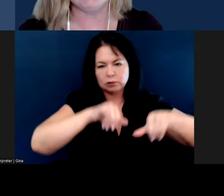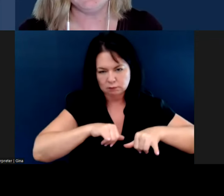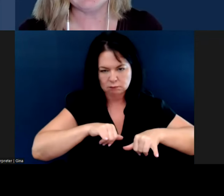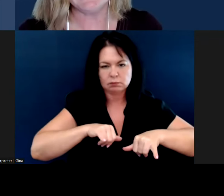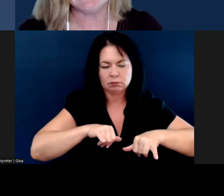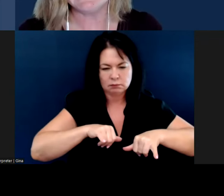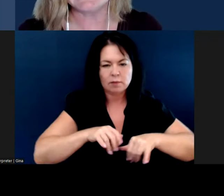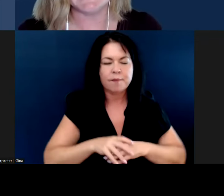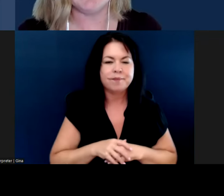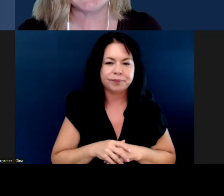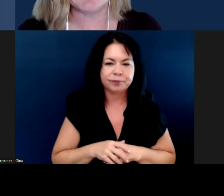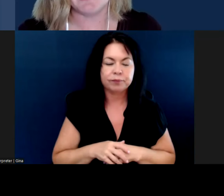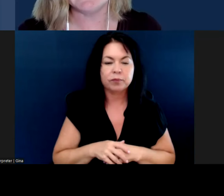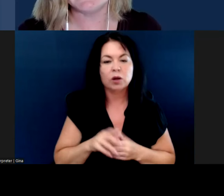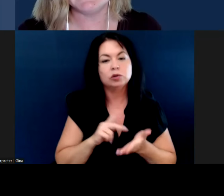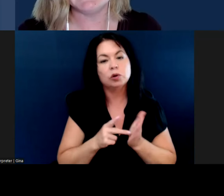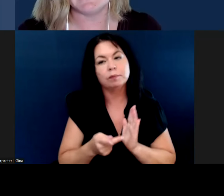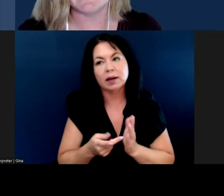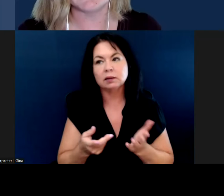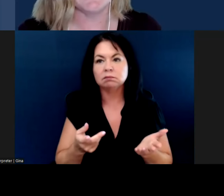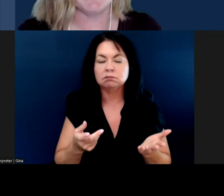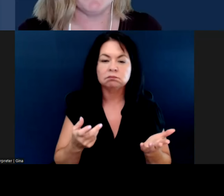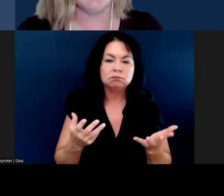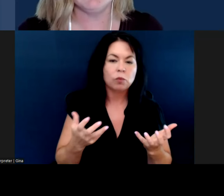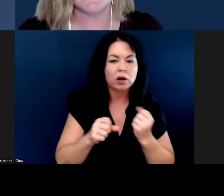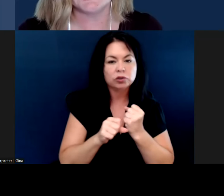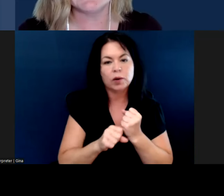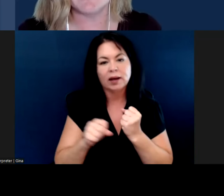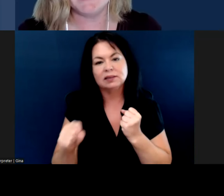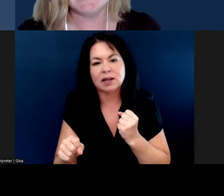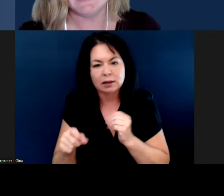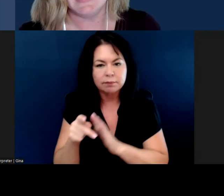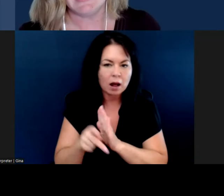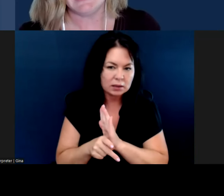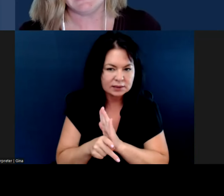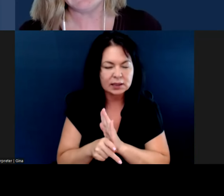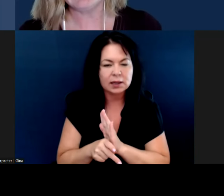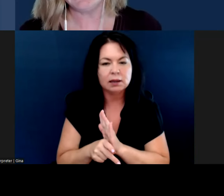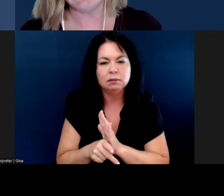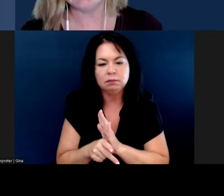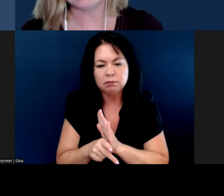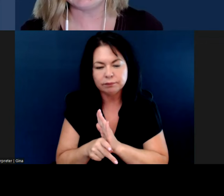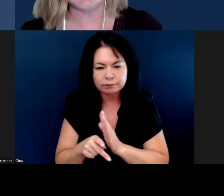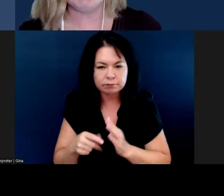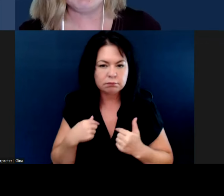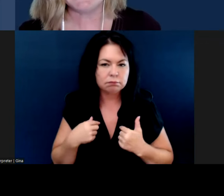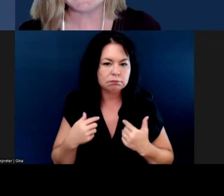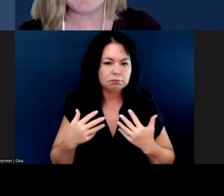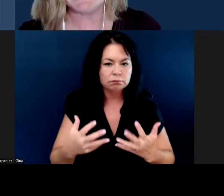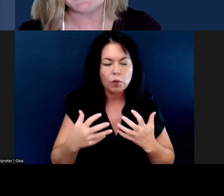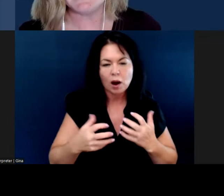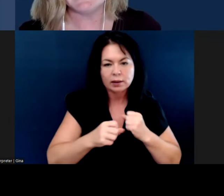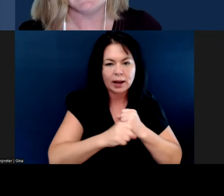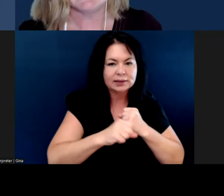if you're looking at an extended basic policy sold by one insurance company, and you're looking at an extended